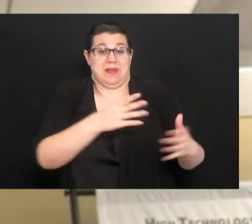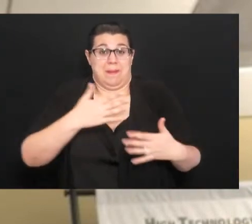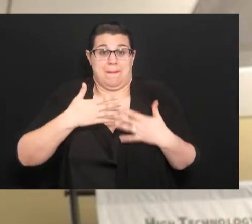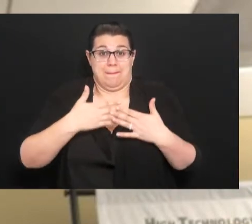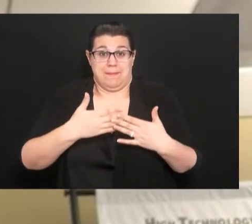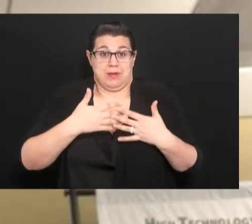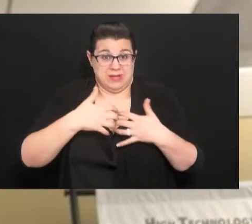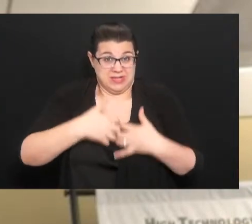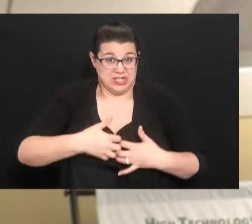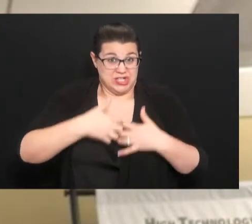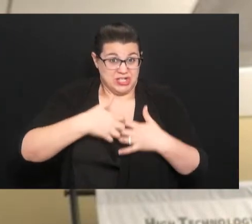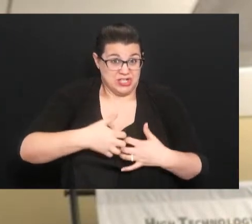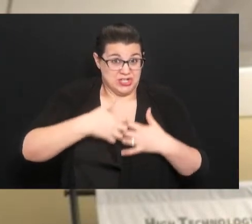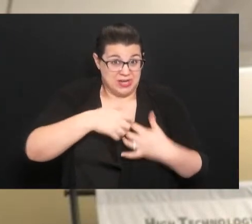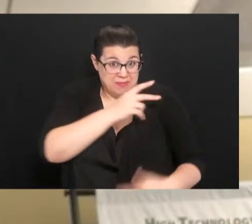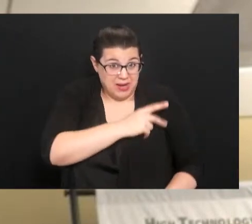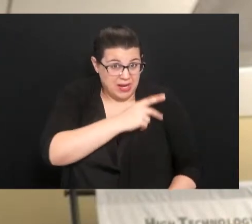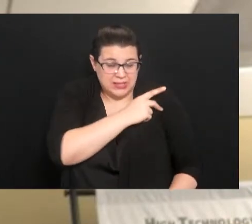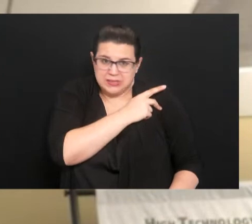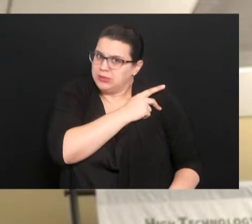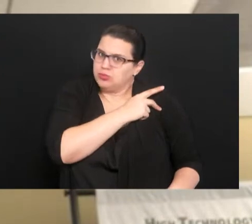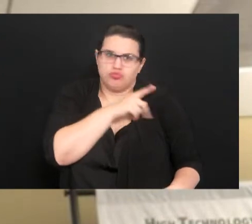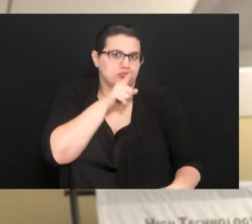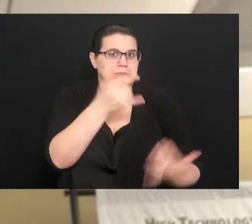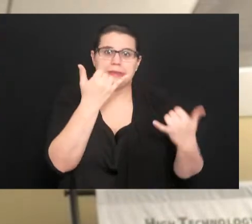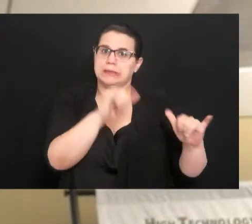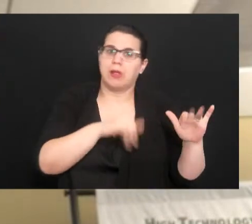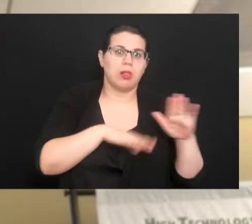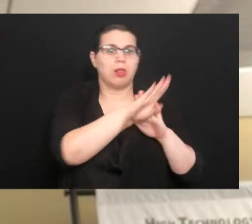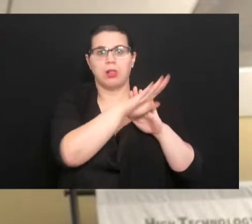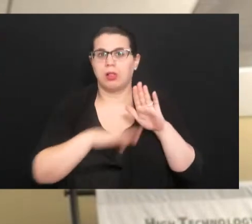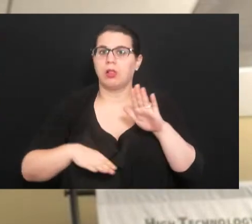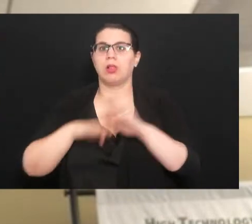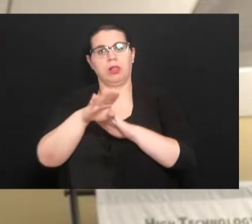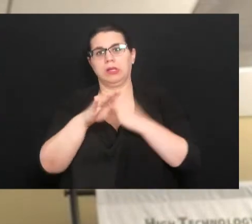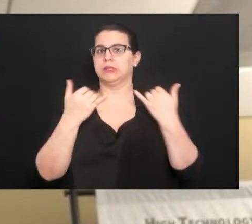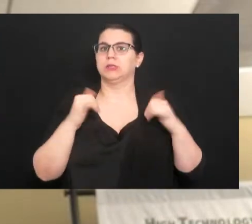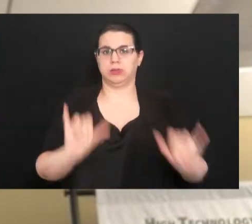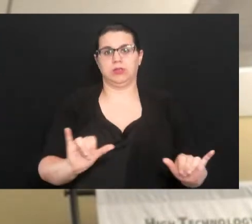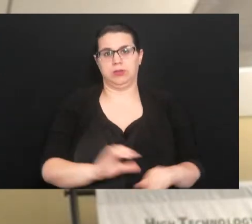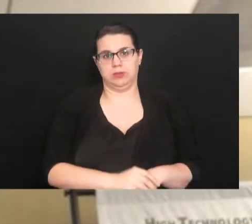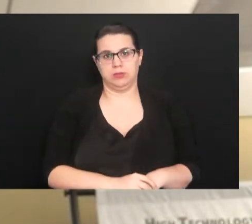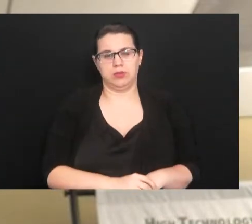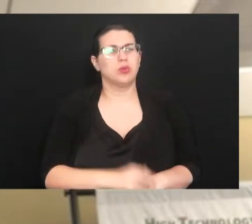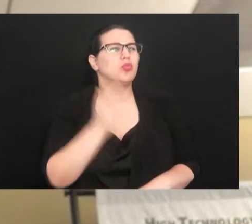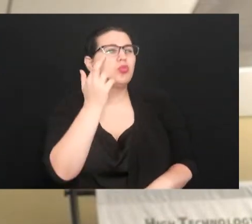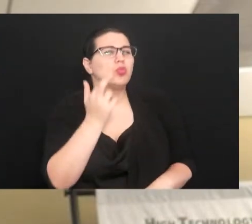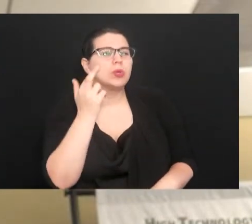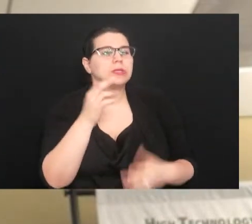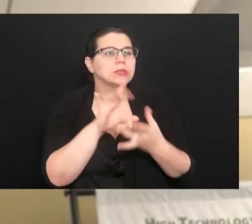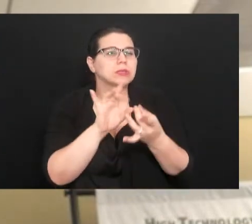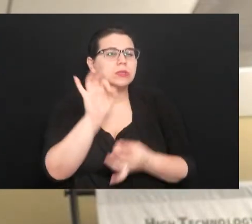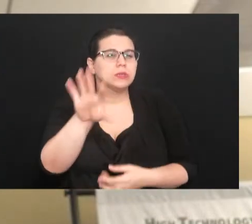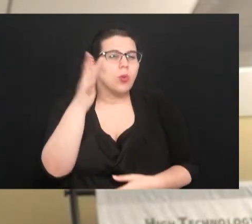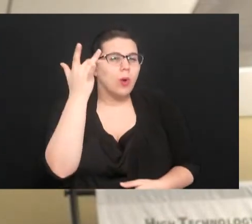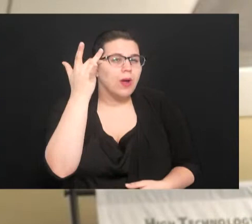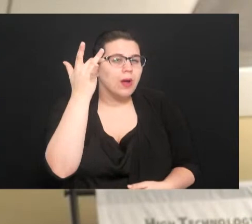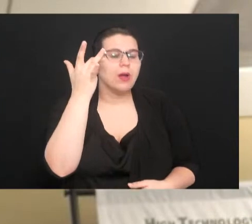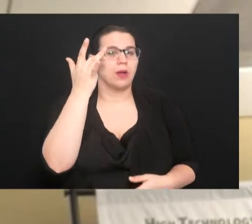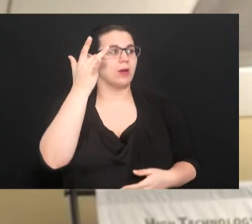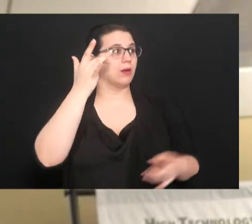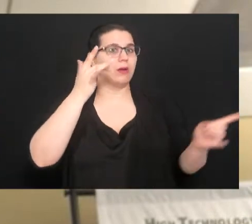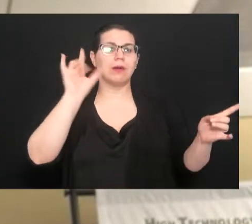patients. I bring all this information to you to point out that, as governors used in the past,